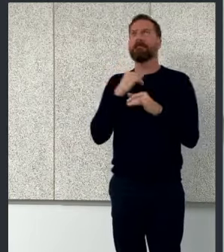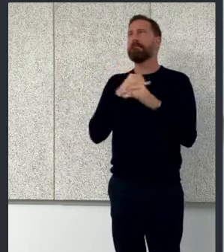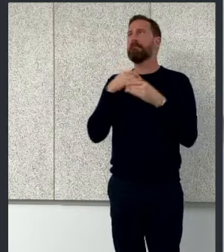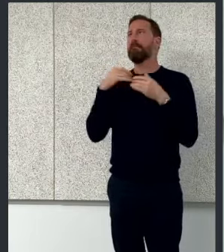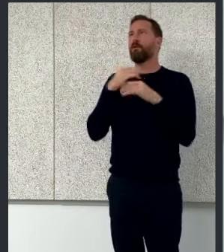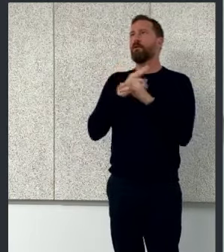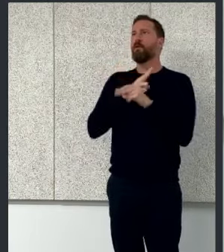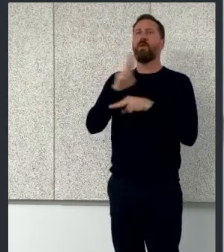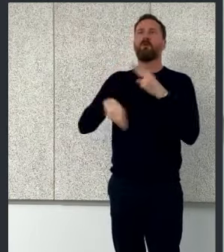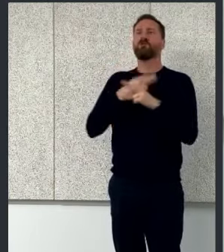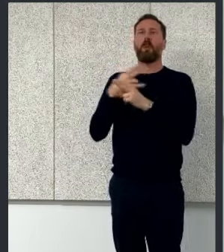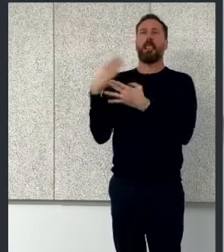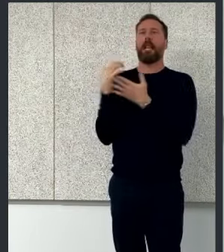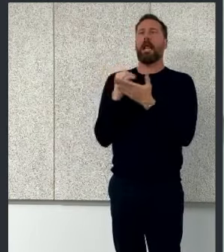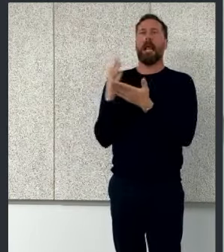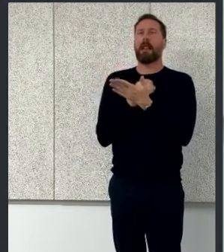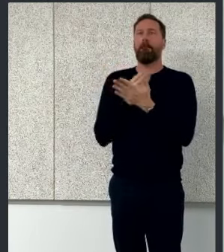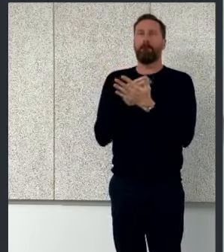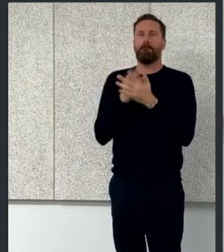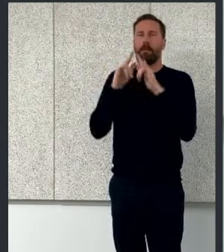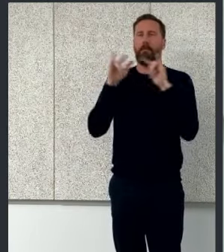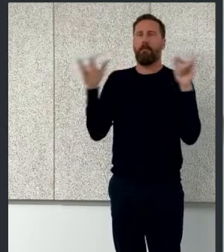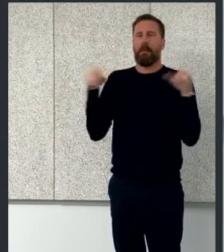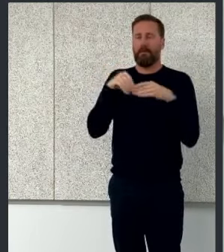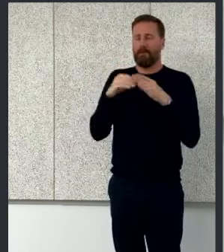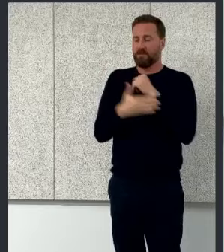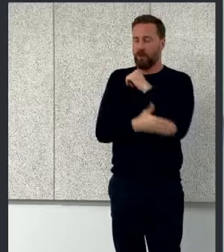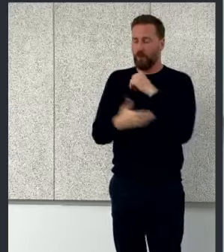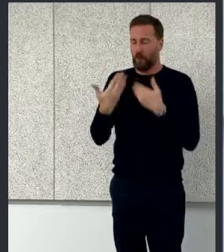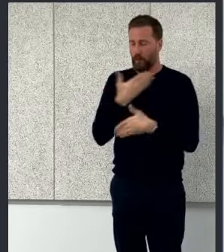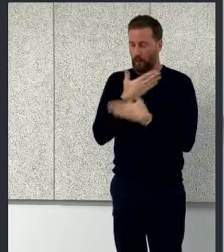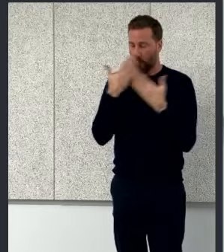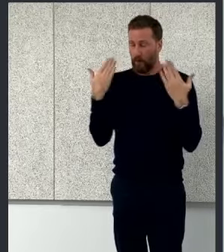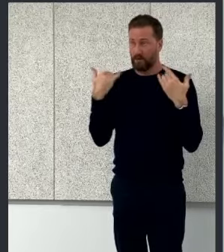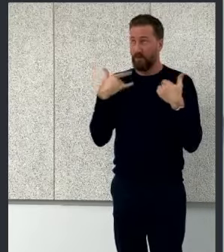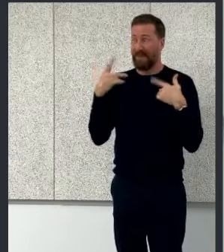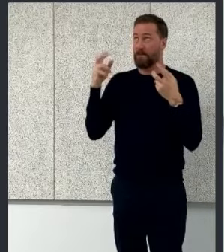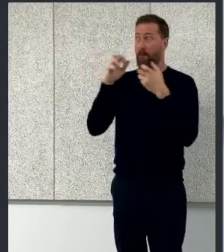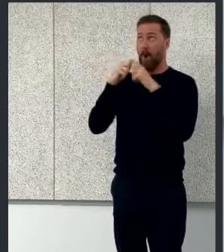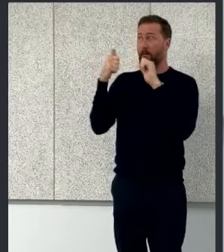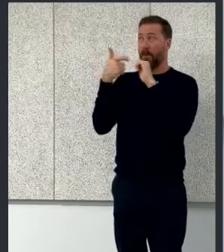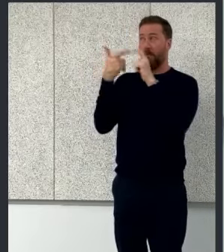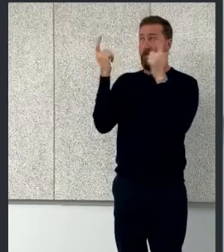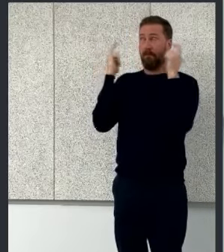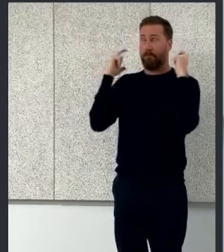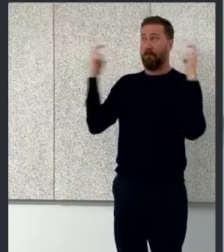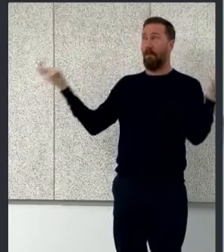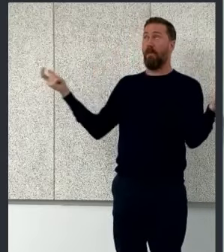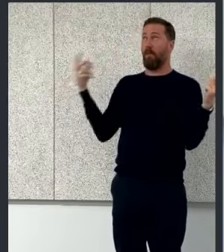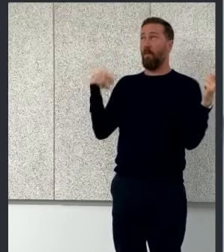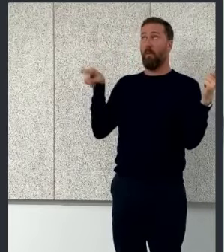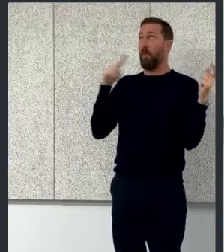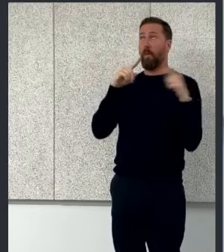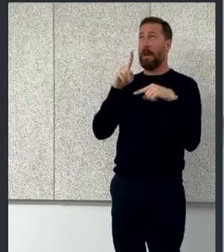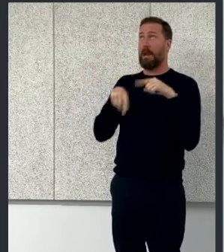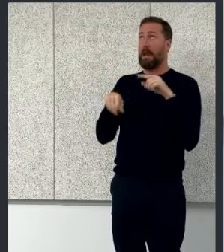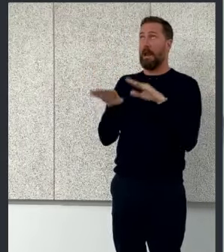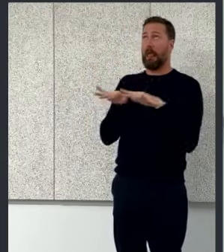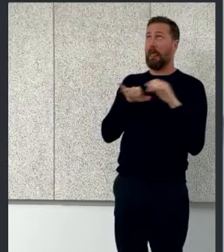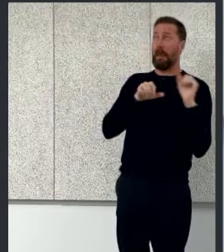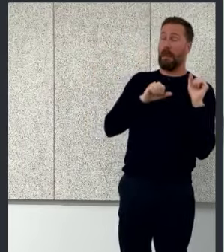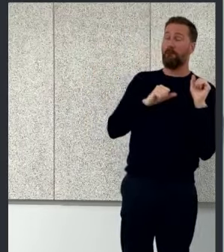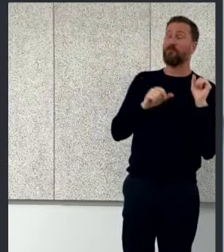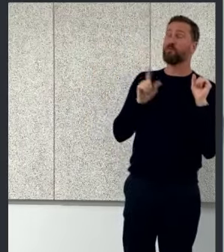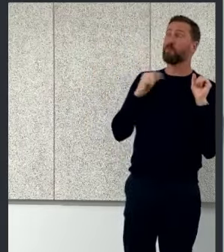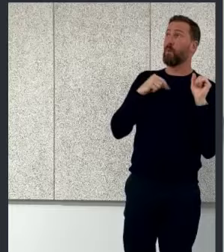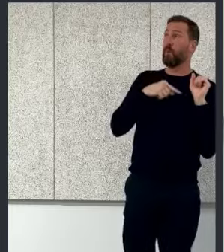like inescapable big forces. And so if we want to, as a sector,